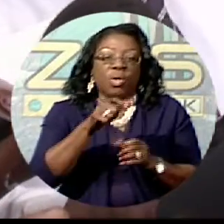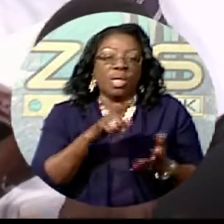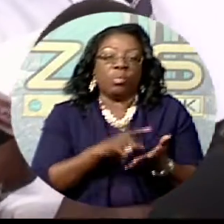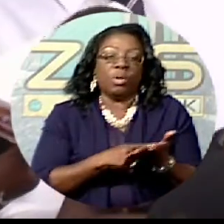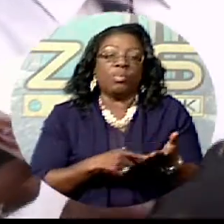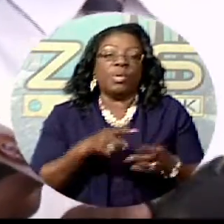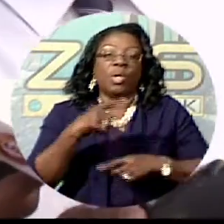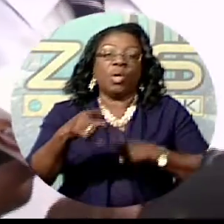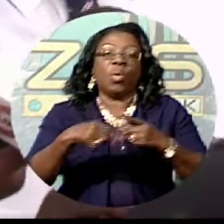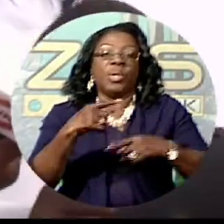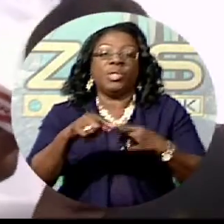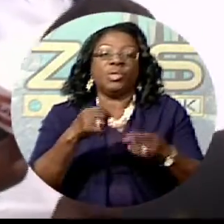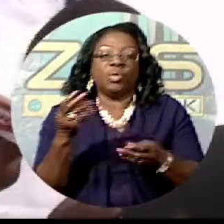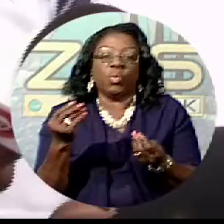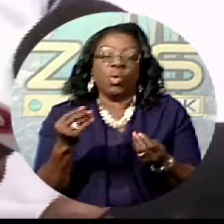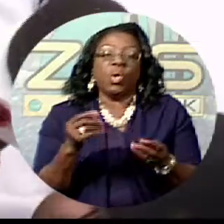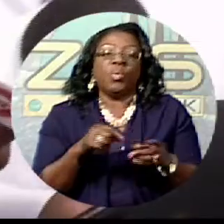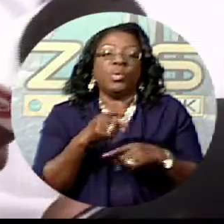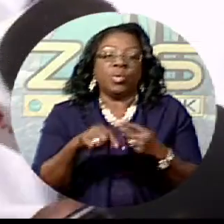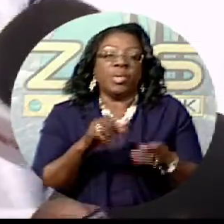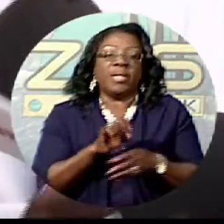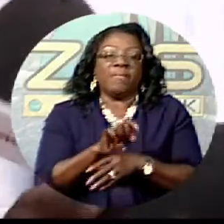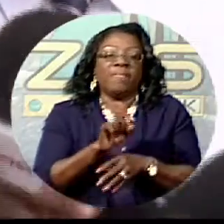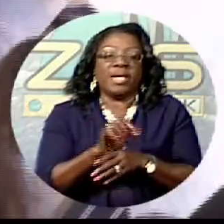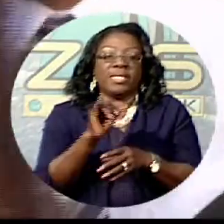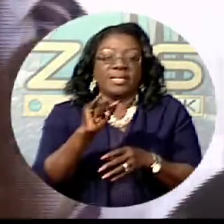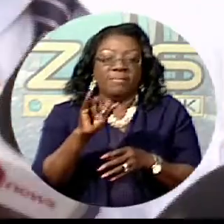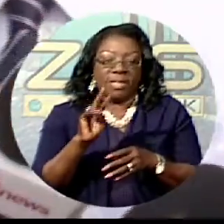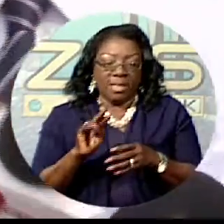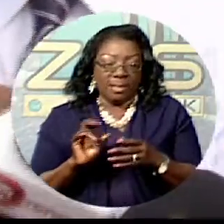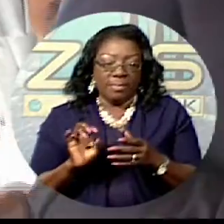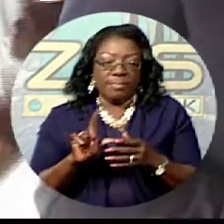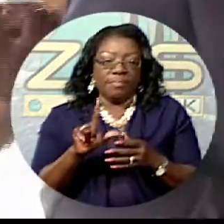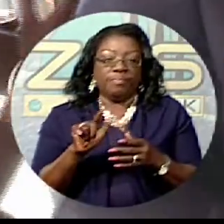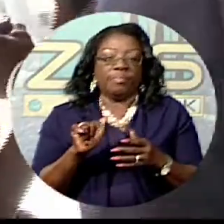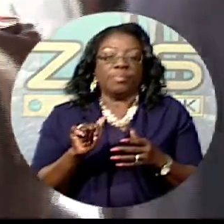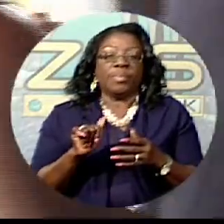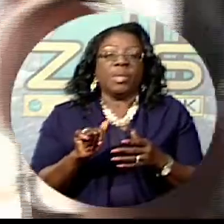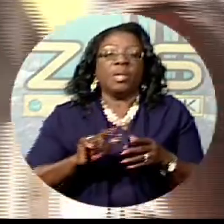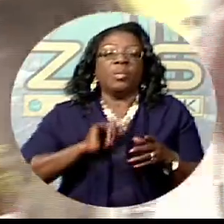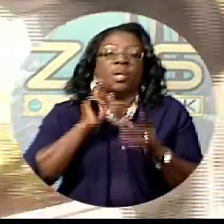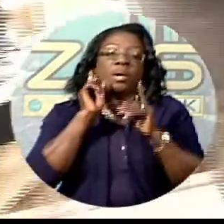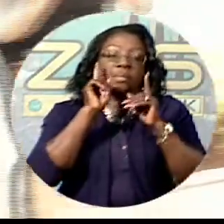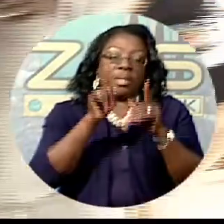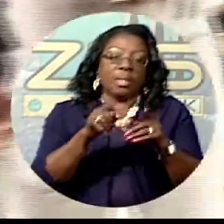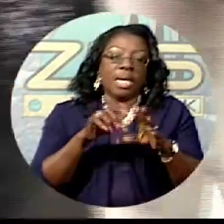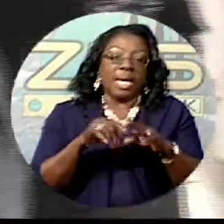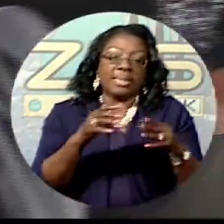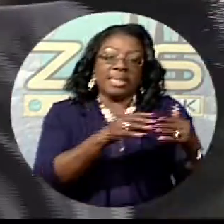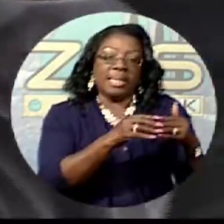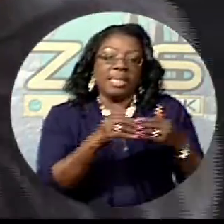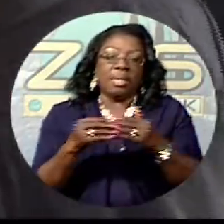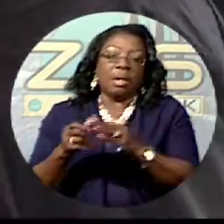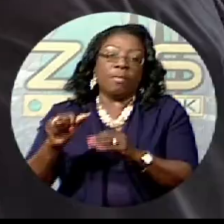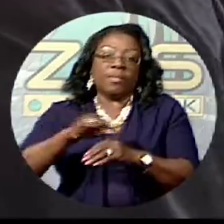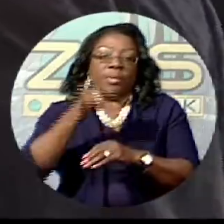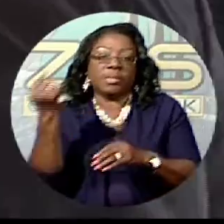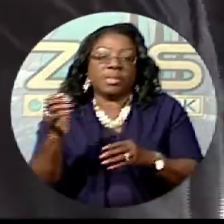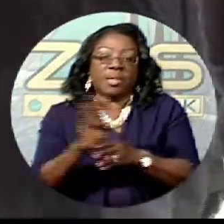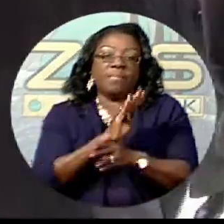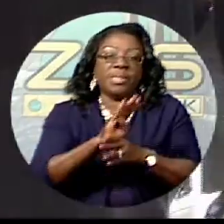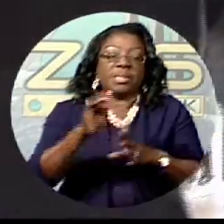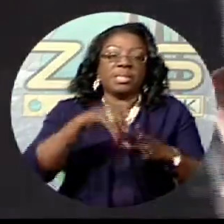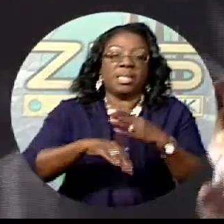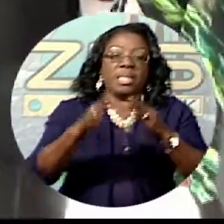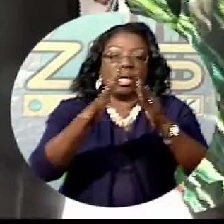New appointments is only one of the tasks that we have at hand. We obviously need to look at the leader of the opposition business in